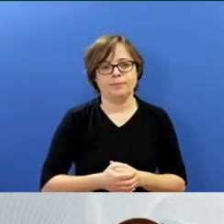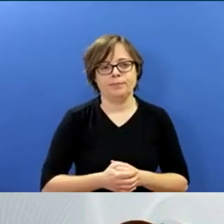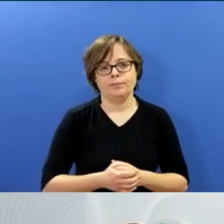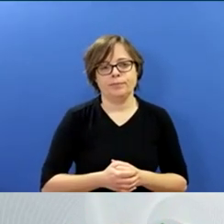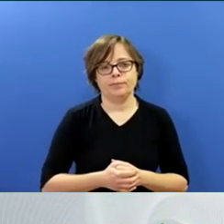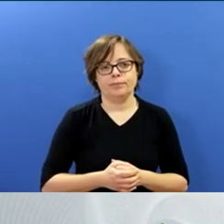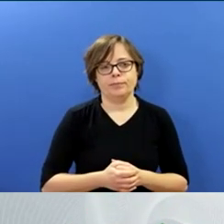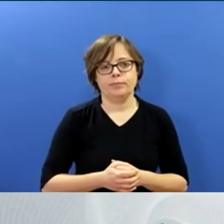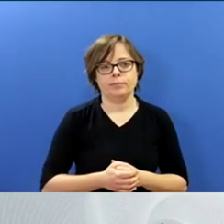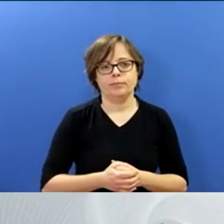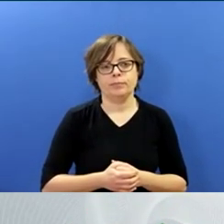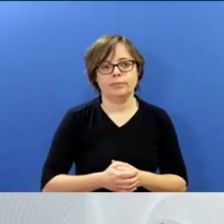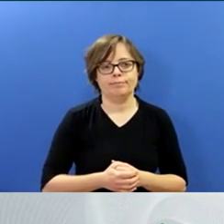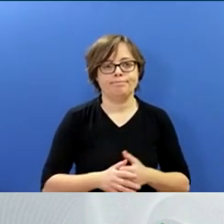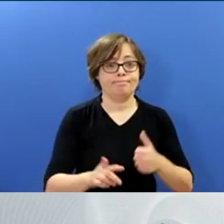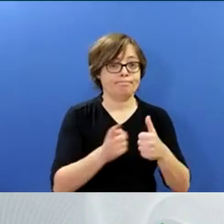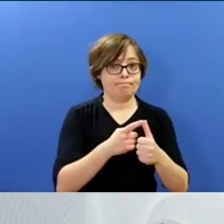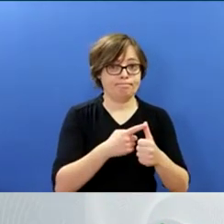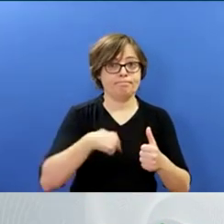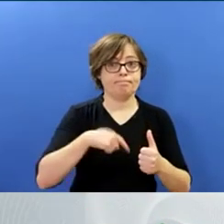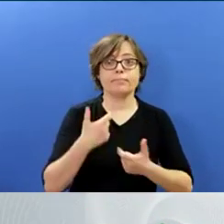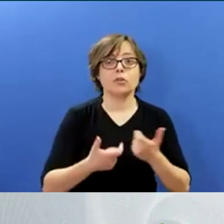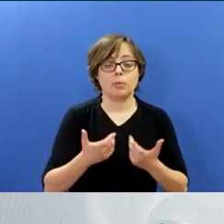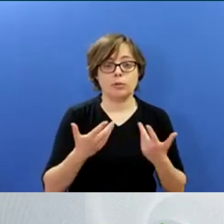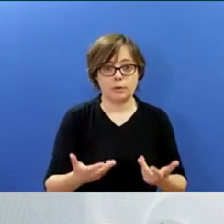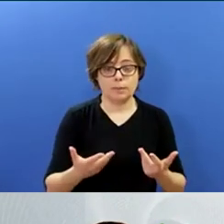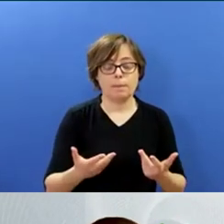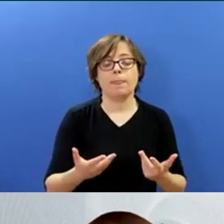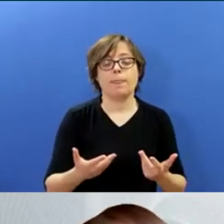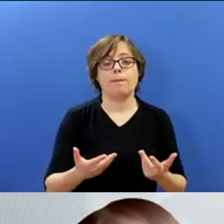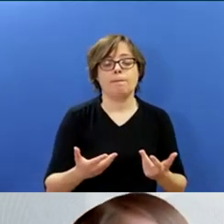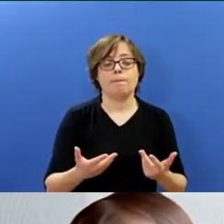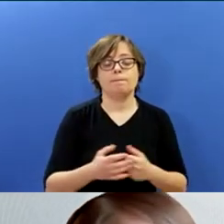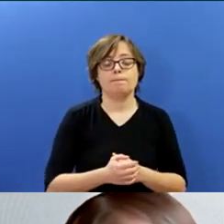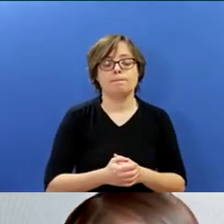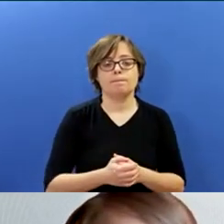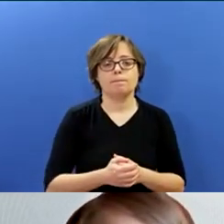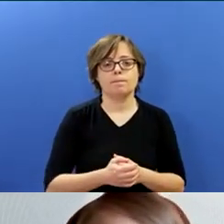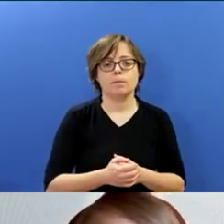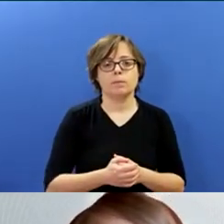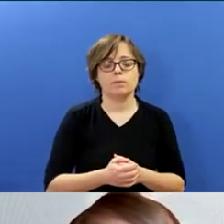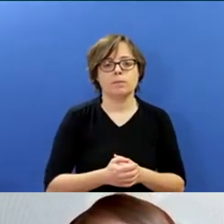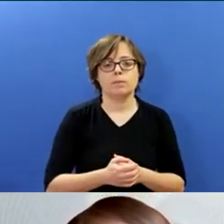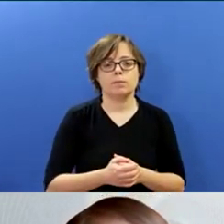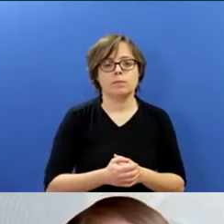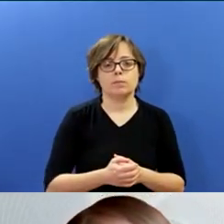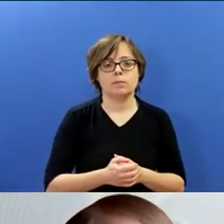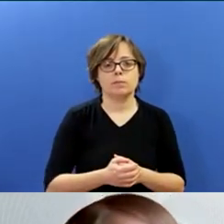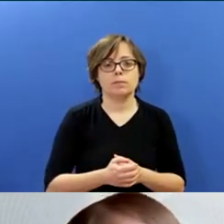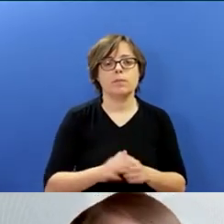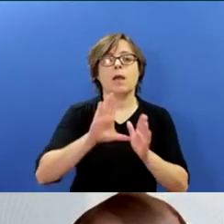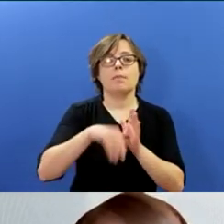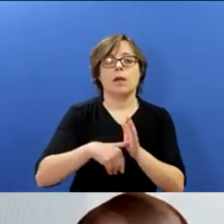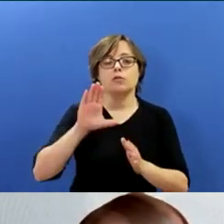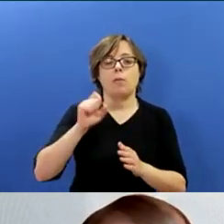The first thing we did was to get an overview of the condition of the buildings. The example shows the town of Baden, and we developed a